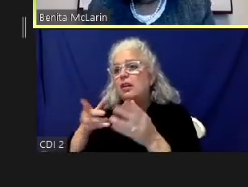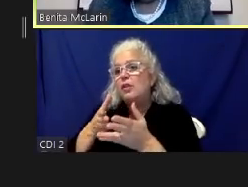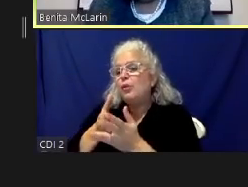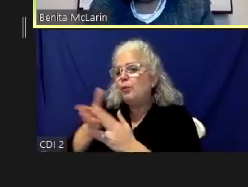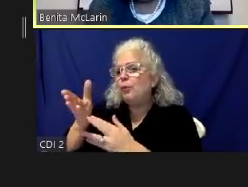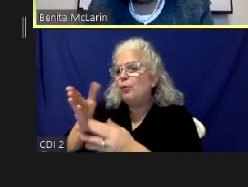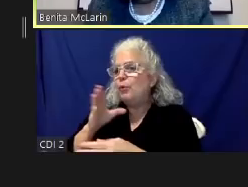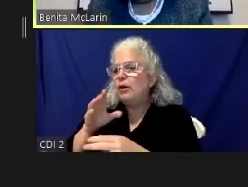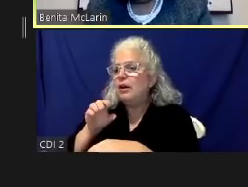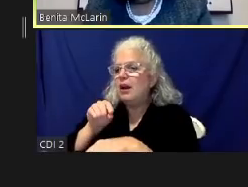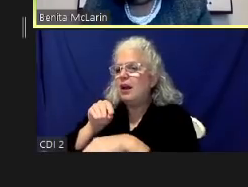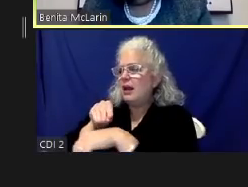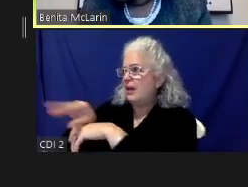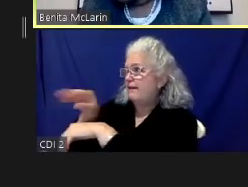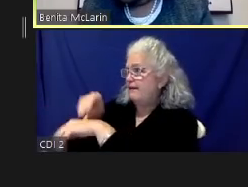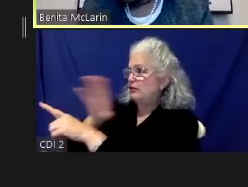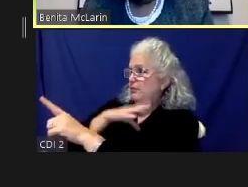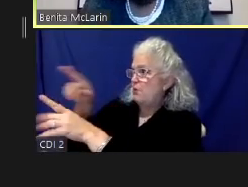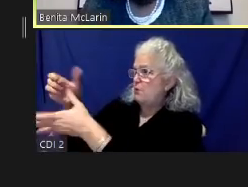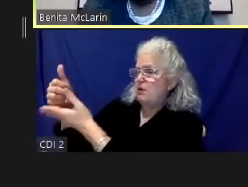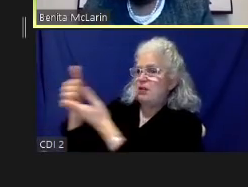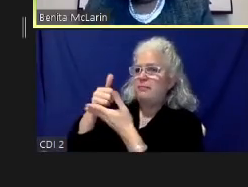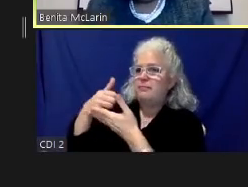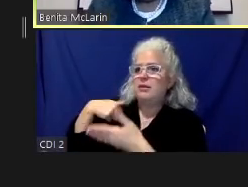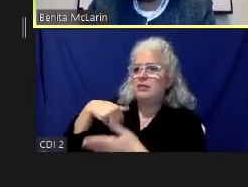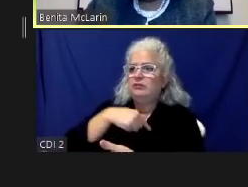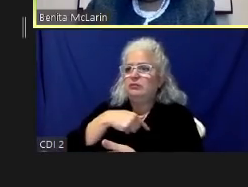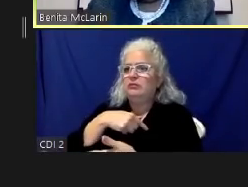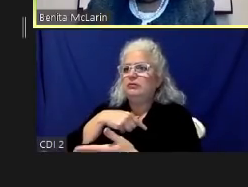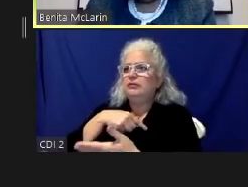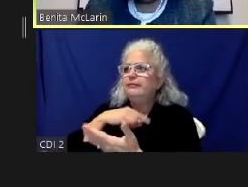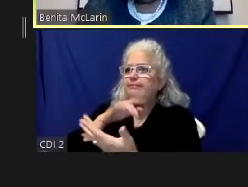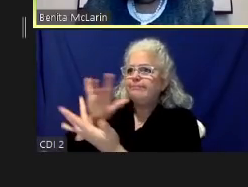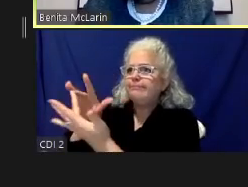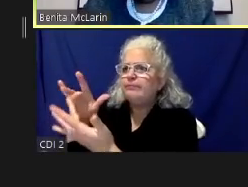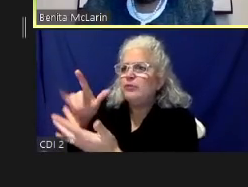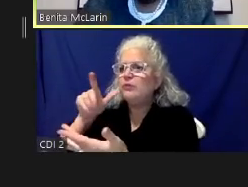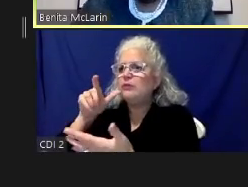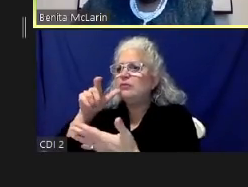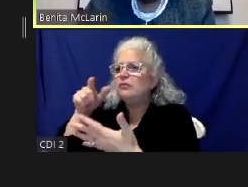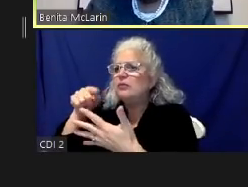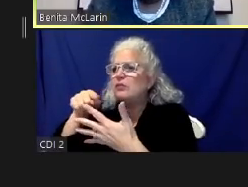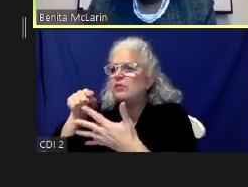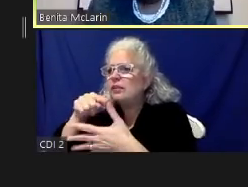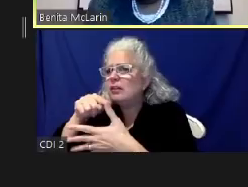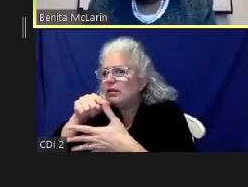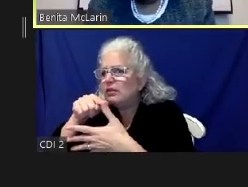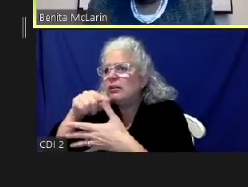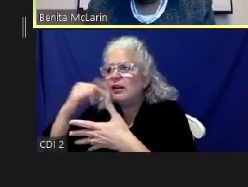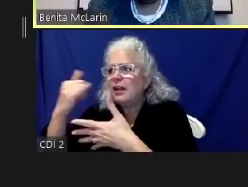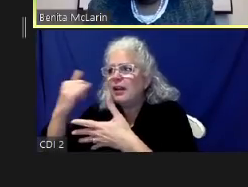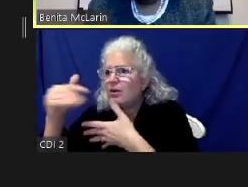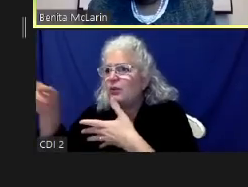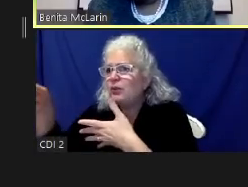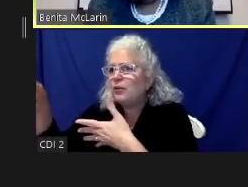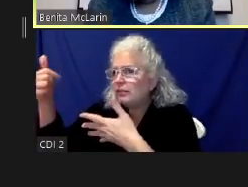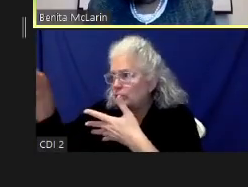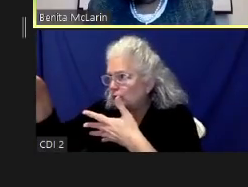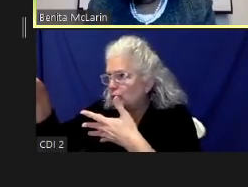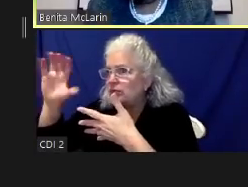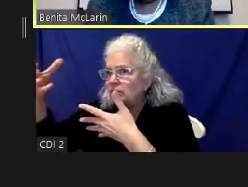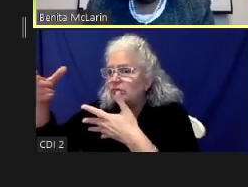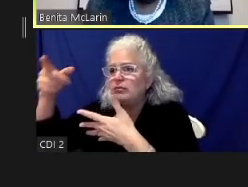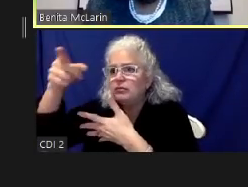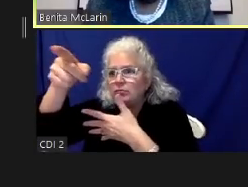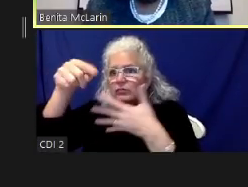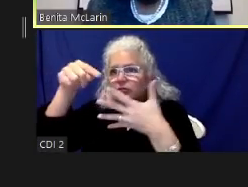out to all of Marin residents as they become eligible for the vaccine. Next slide, please.